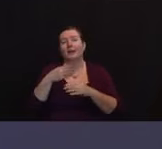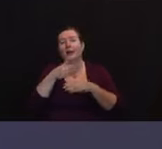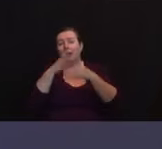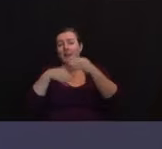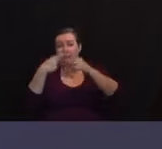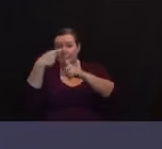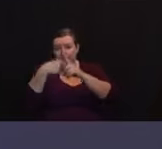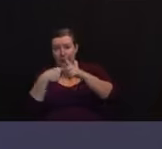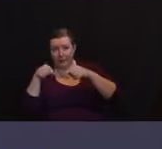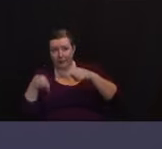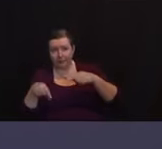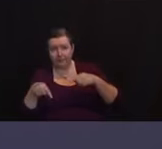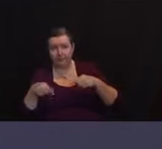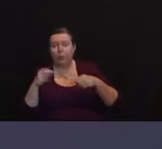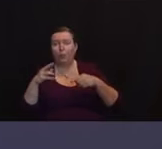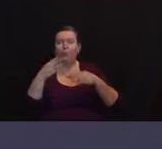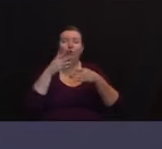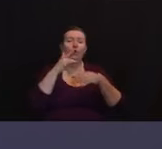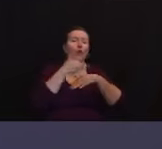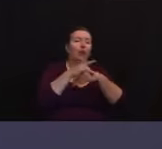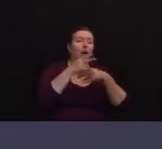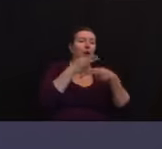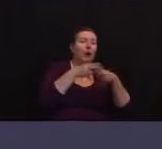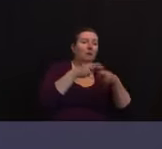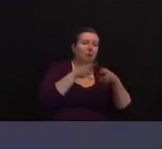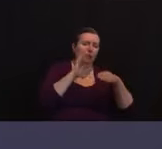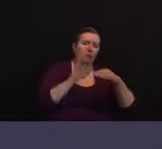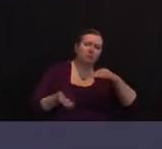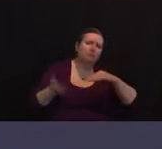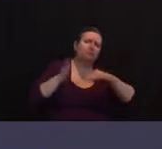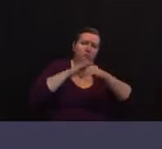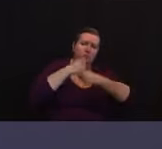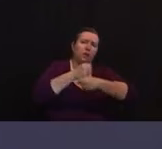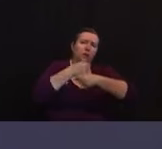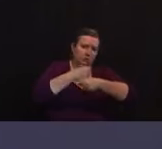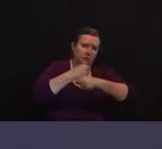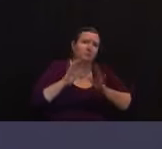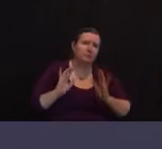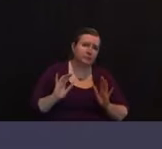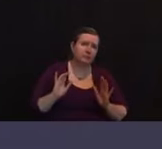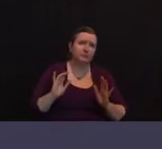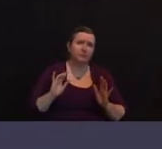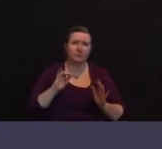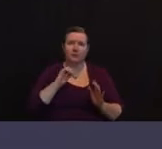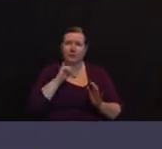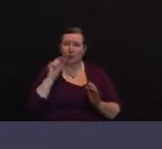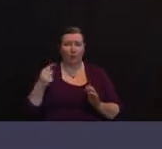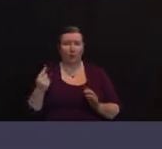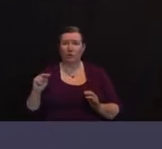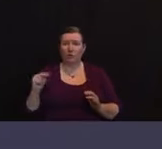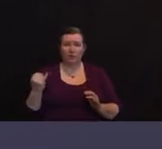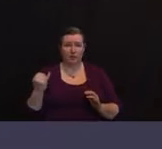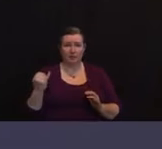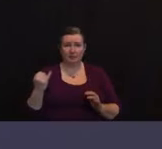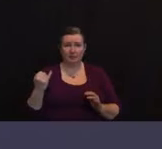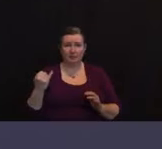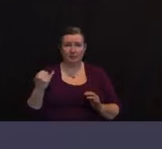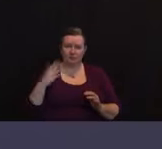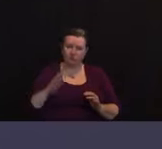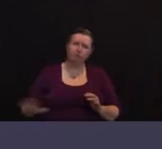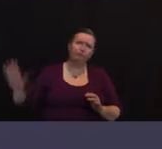of meaningful amounts. Would you agree with that? And that's not just New Jersey. That feels system-wide, statewide. Yeah,